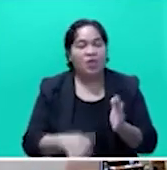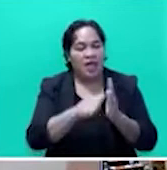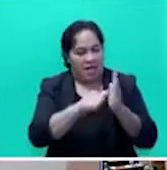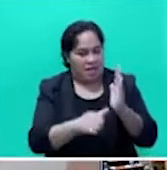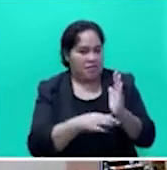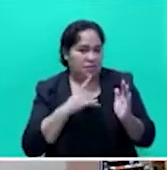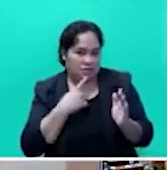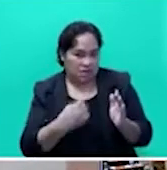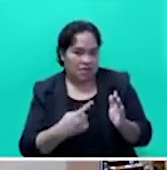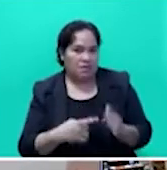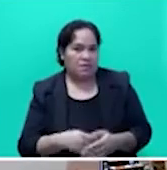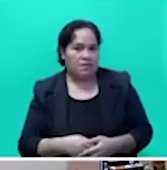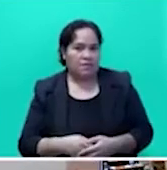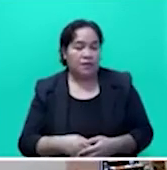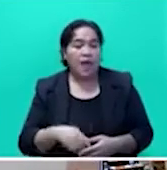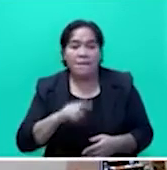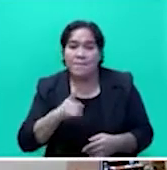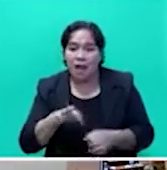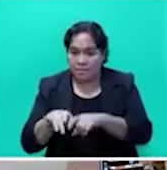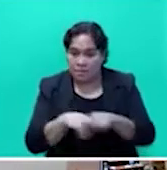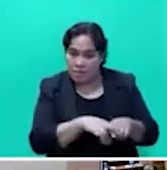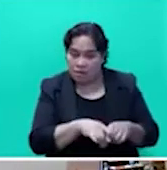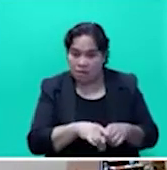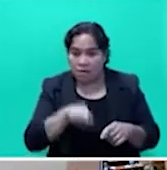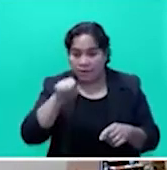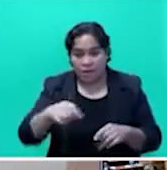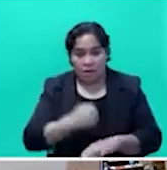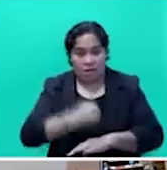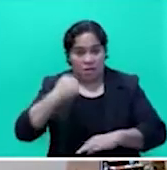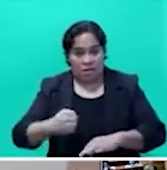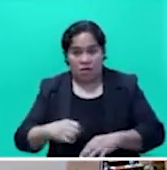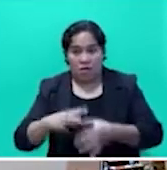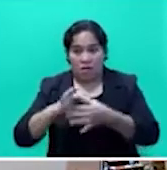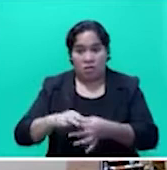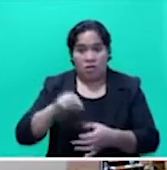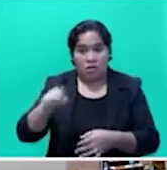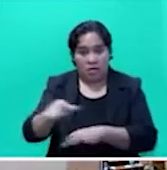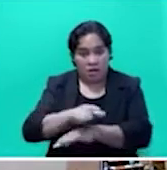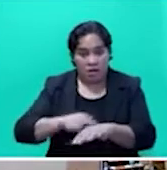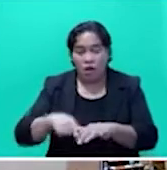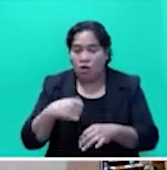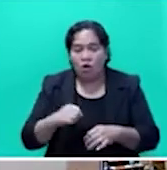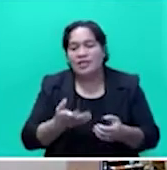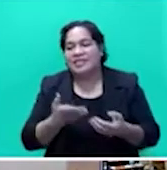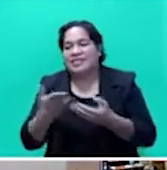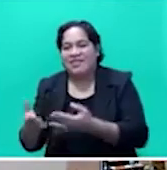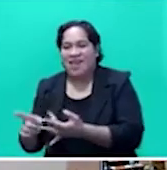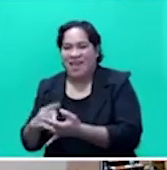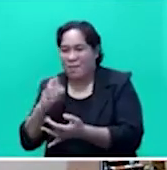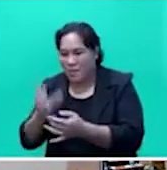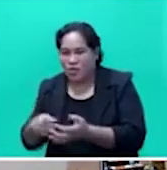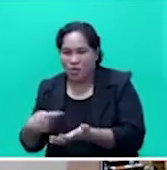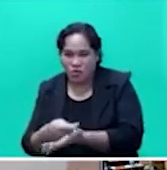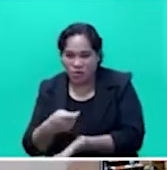But all of this does not reduce or diminish the authority of the lessor, but rather gives the lessee additional opportunity